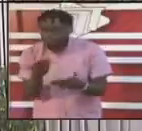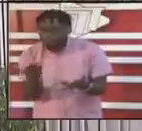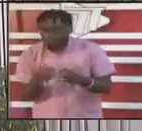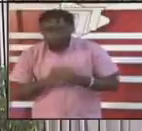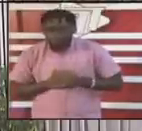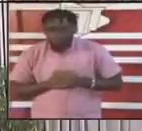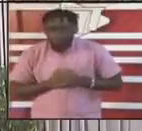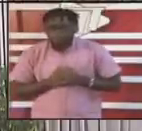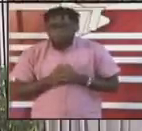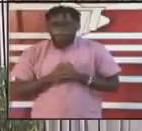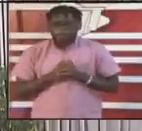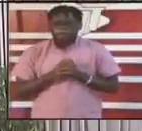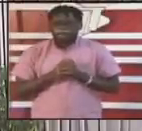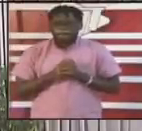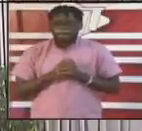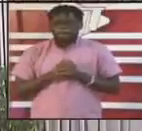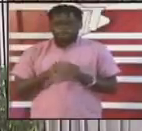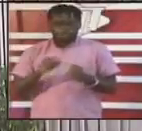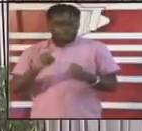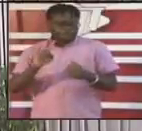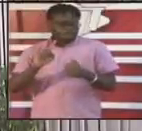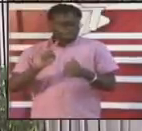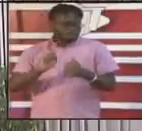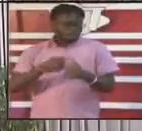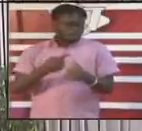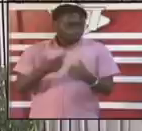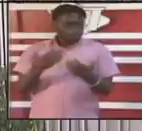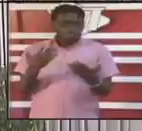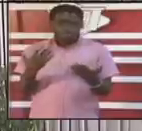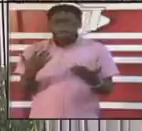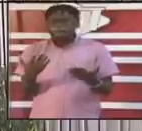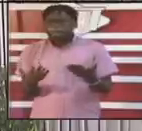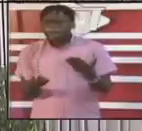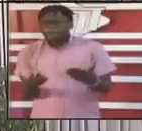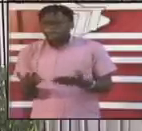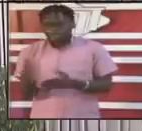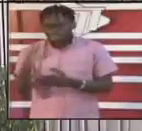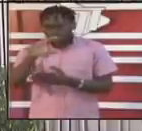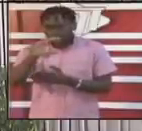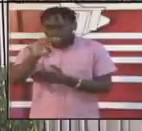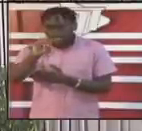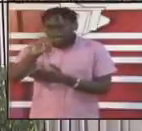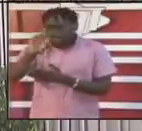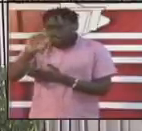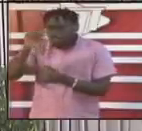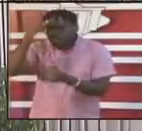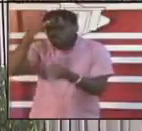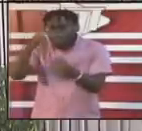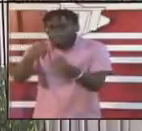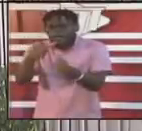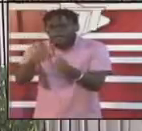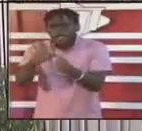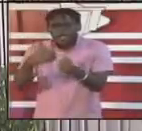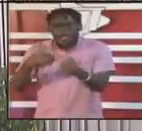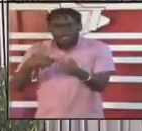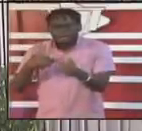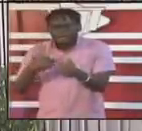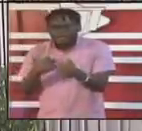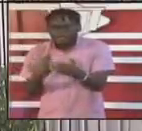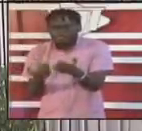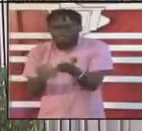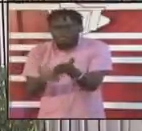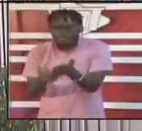go first with the CMO. CMO, there is a report that some health centers across